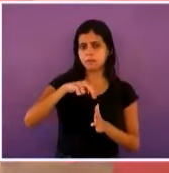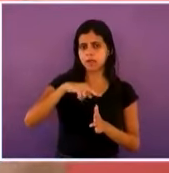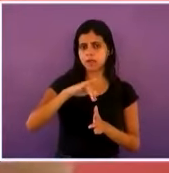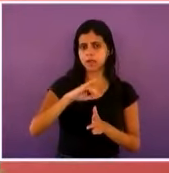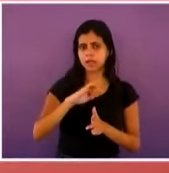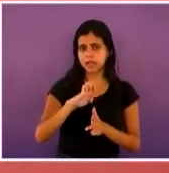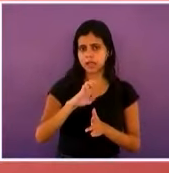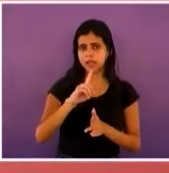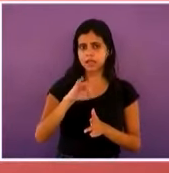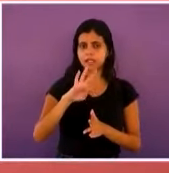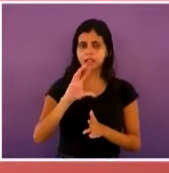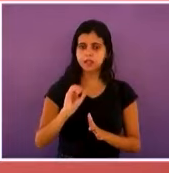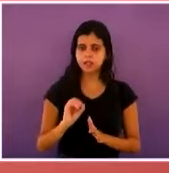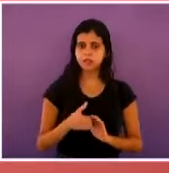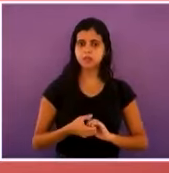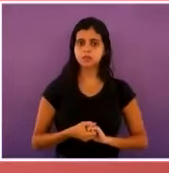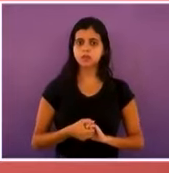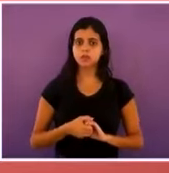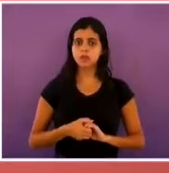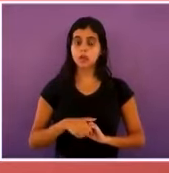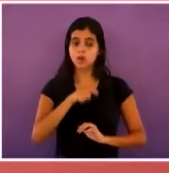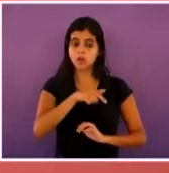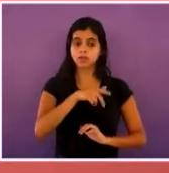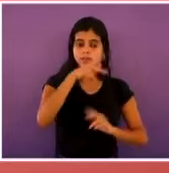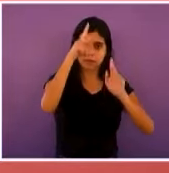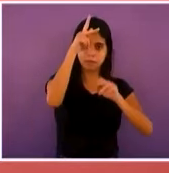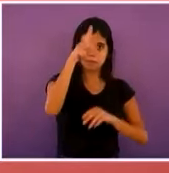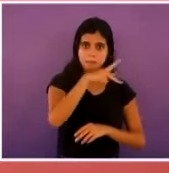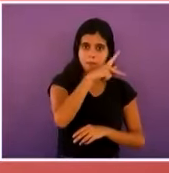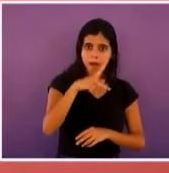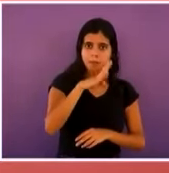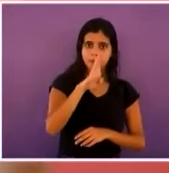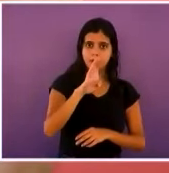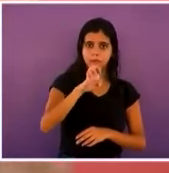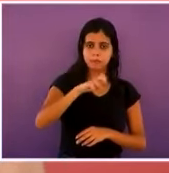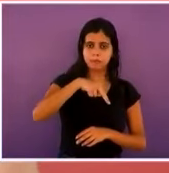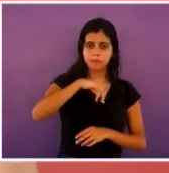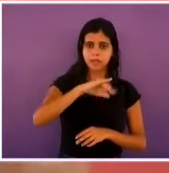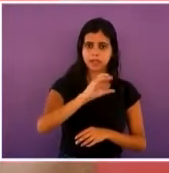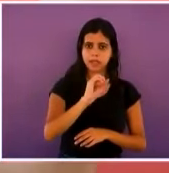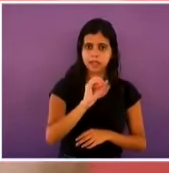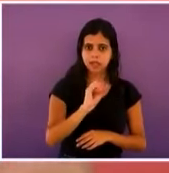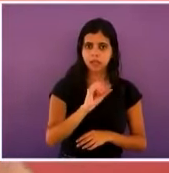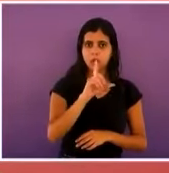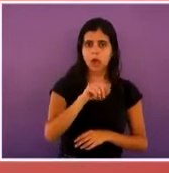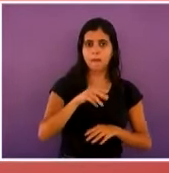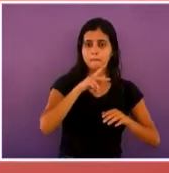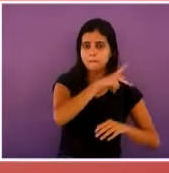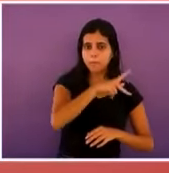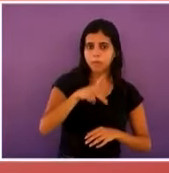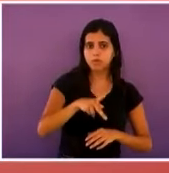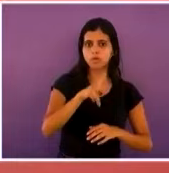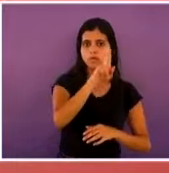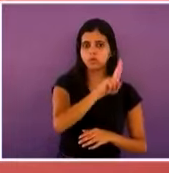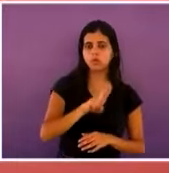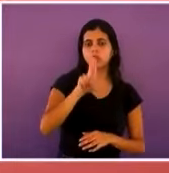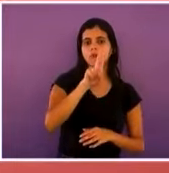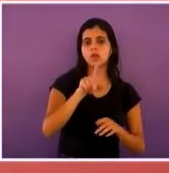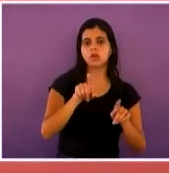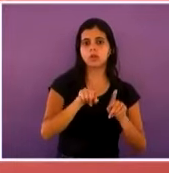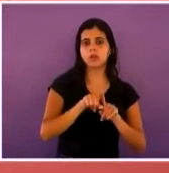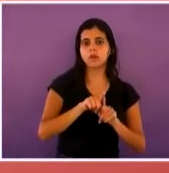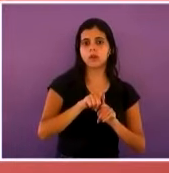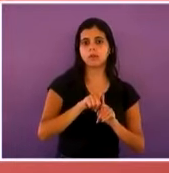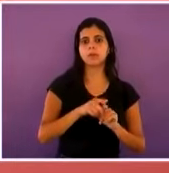a university professor. O Papa Benedito era professor de universidade. A German professor. Professor